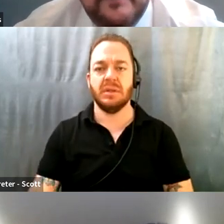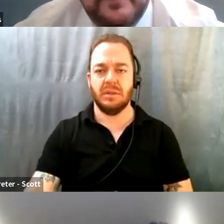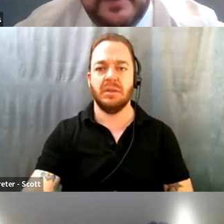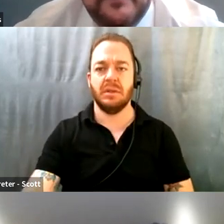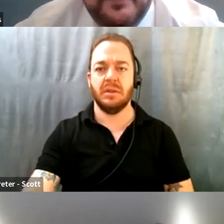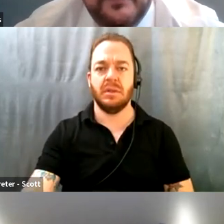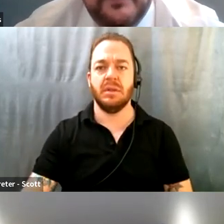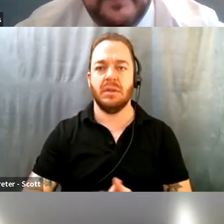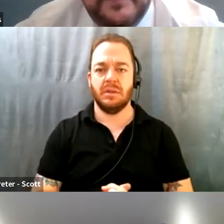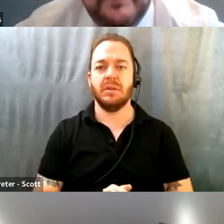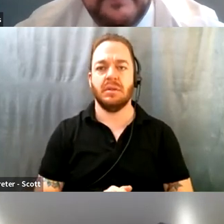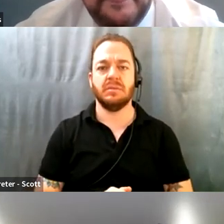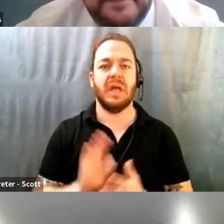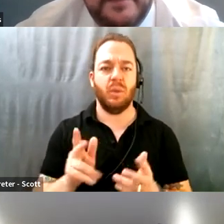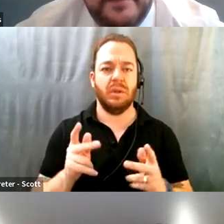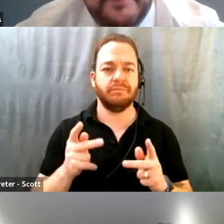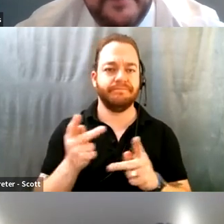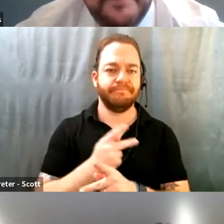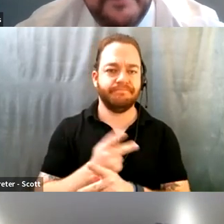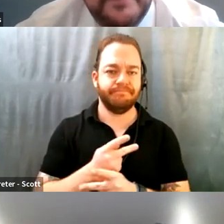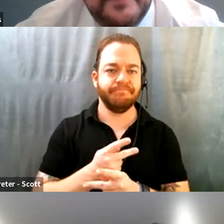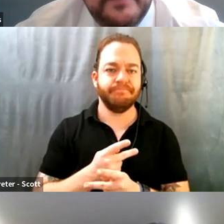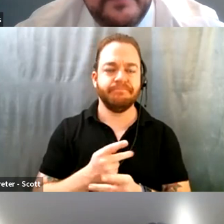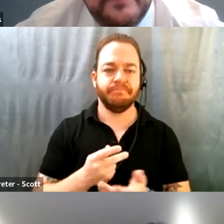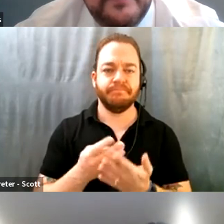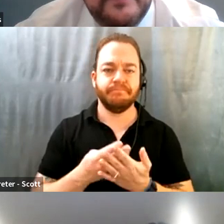and just kind of sort through some of these.